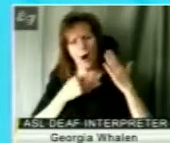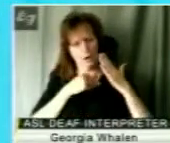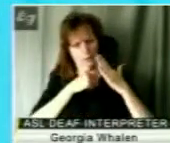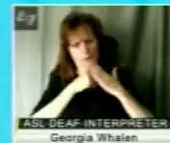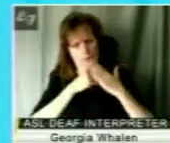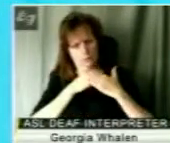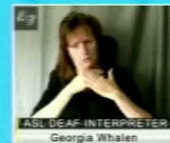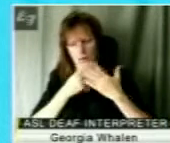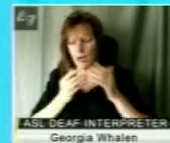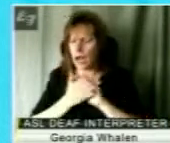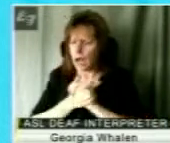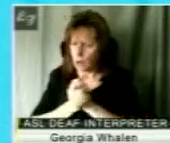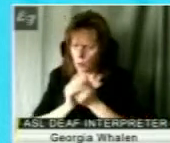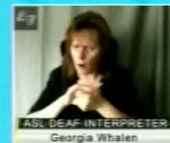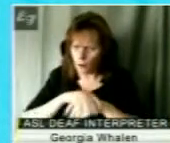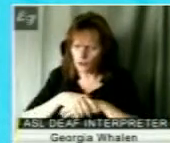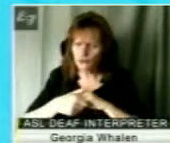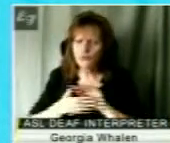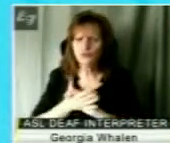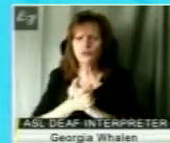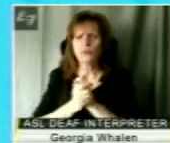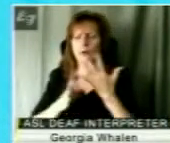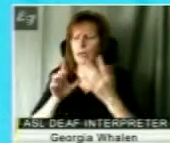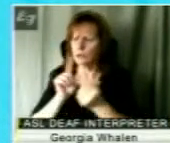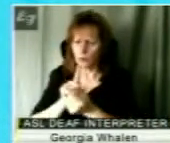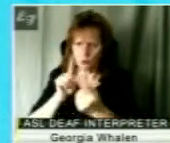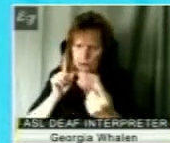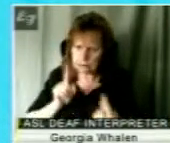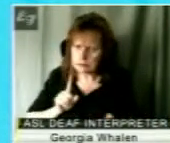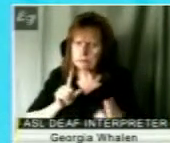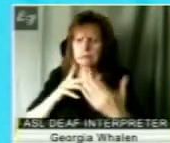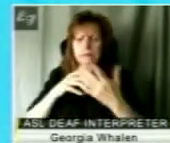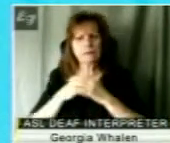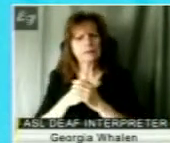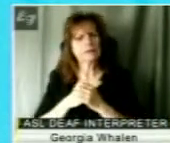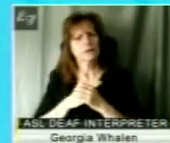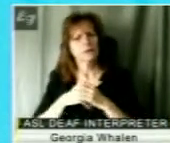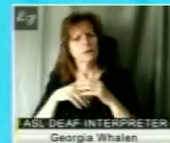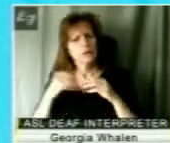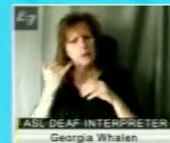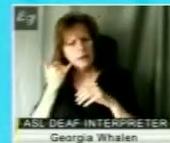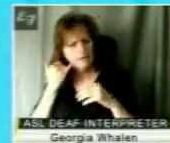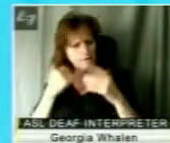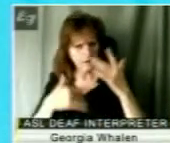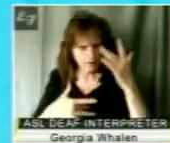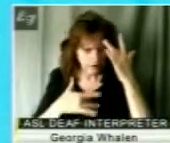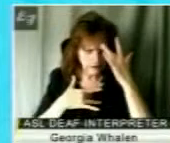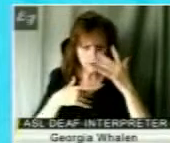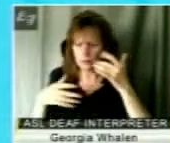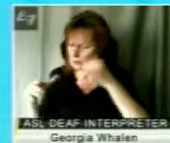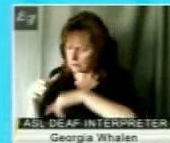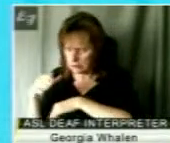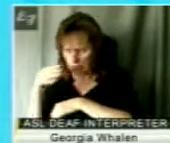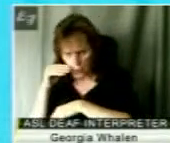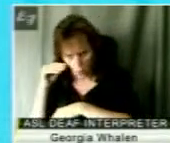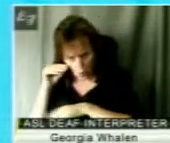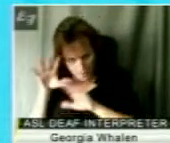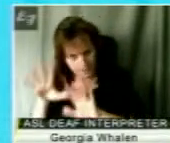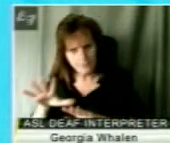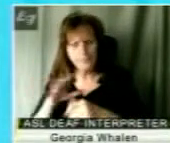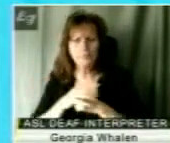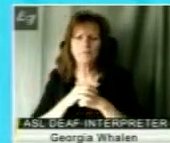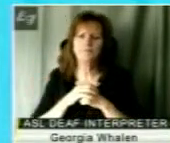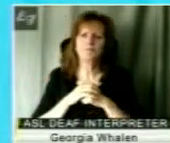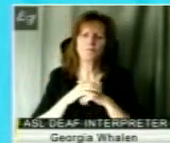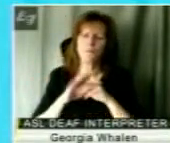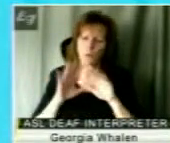hand washing, social, the physical distancing that we talk about, staying home when you're sick, all those sorts of things. And we've been looking at, you know, is there